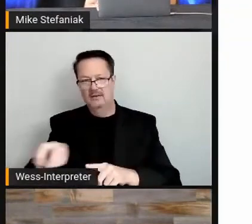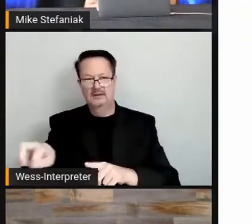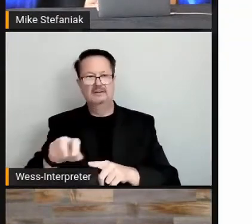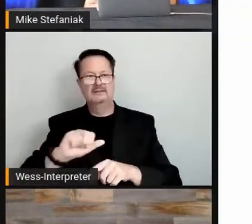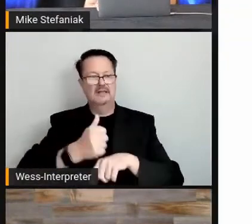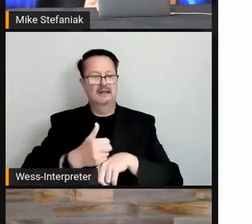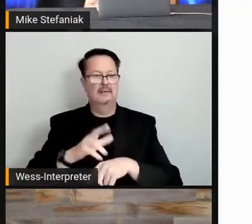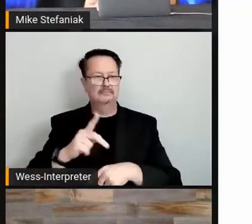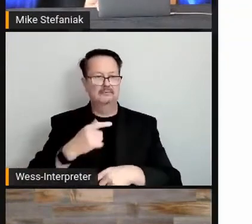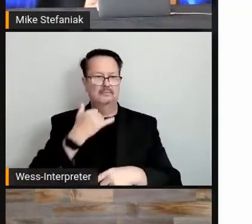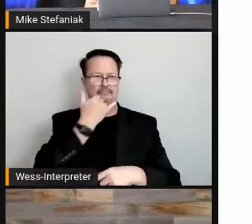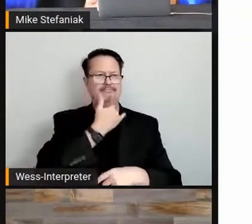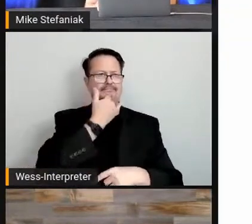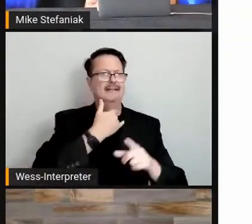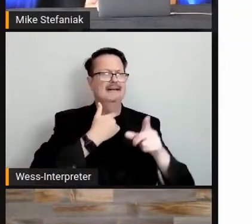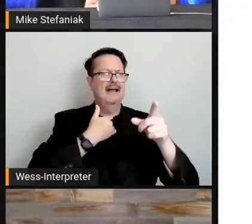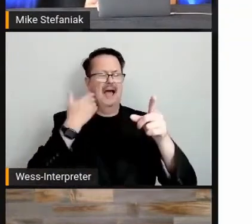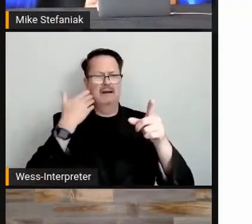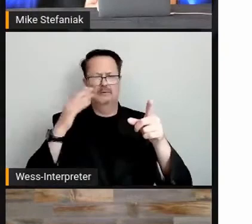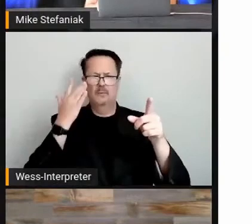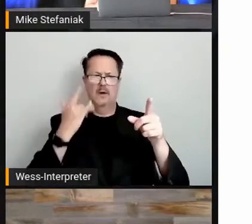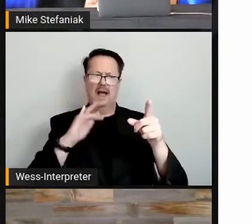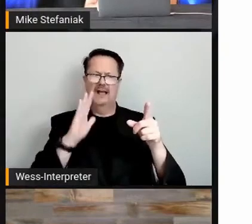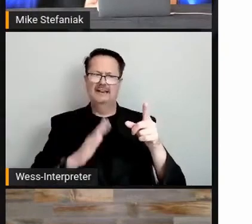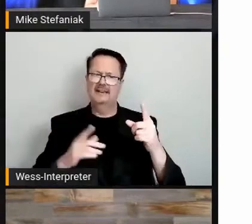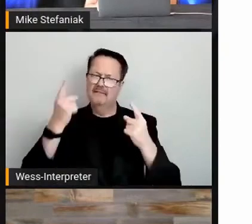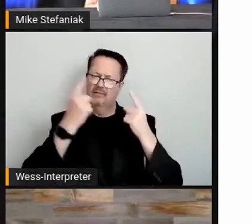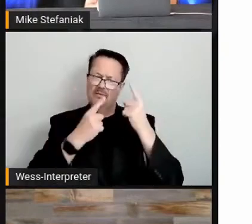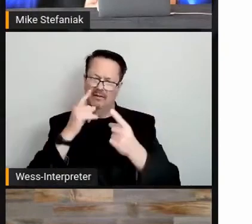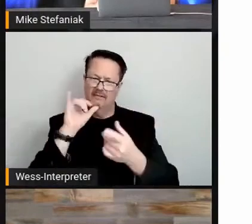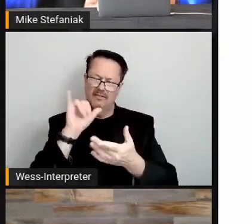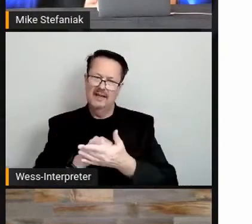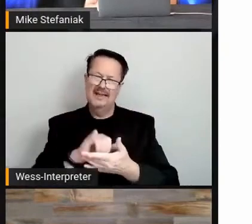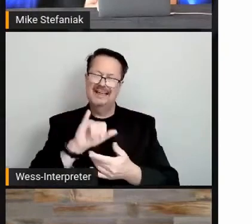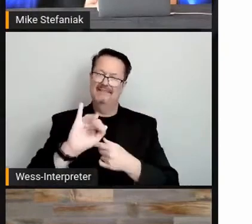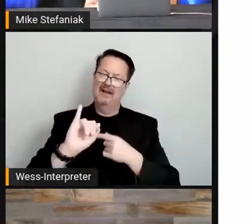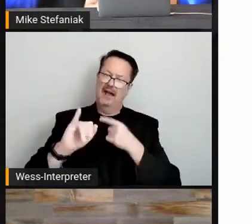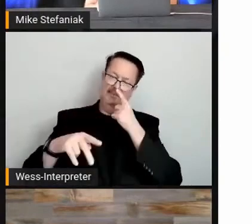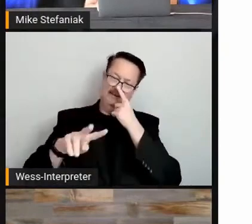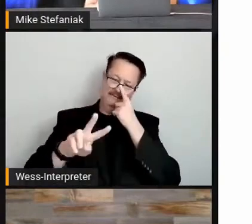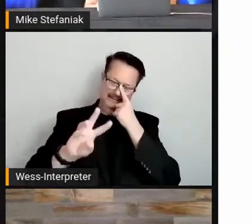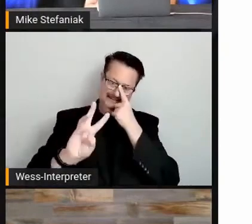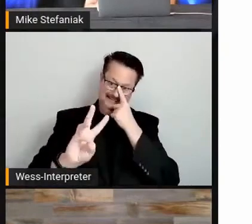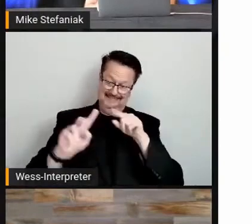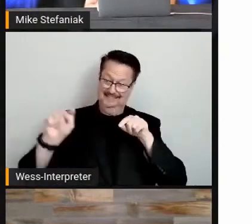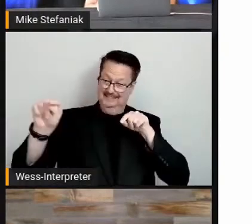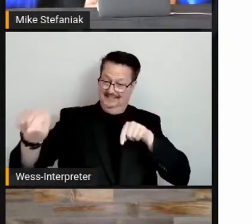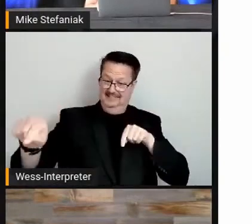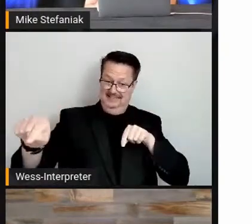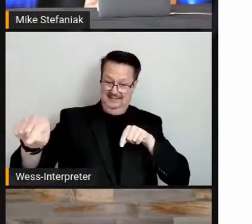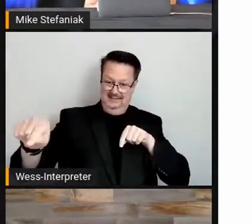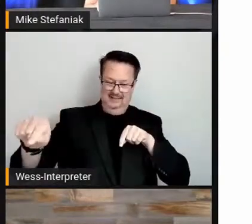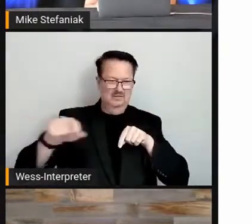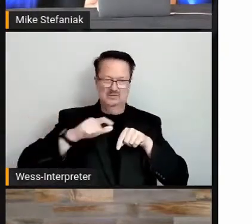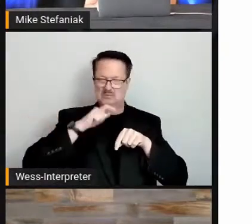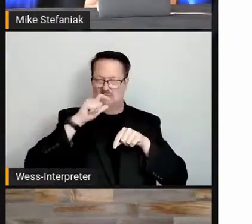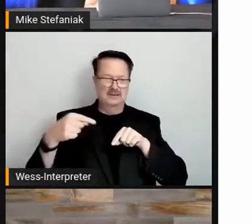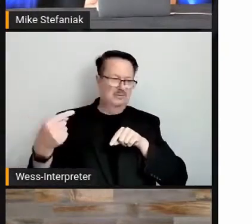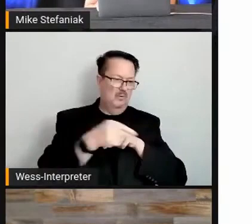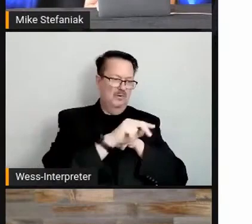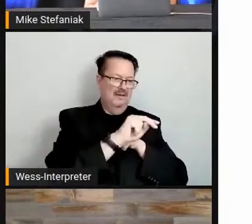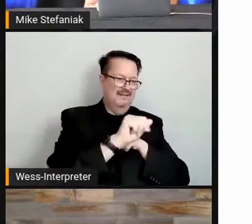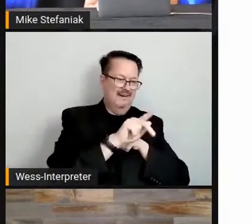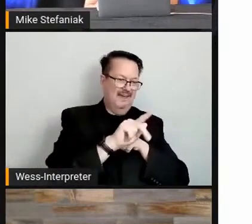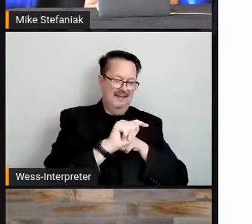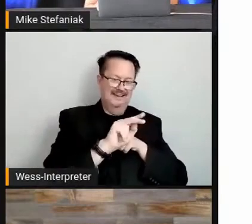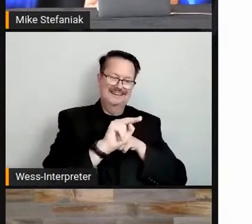Whoops. I don't know why I never even thought of that, where if IPv6 is at the destination, there is no NAT between me